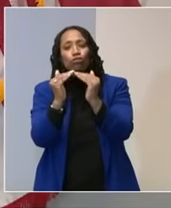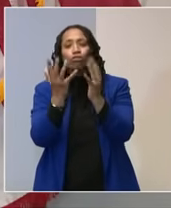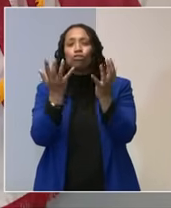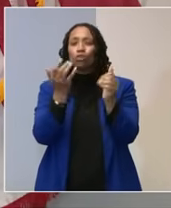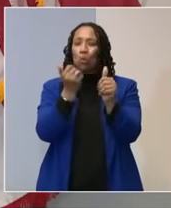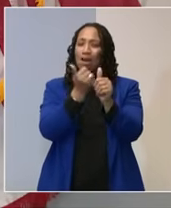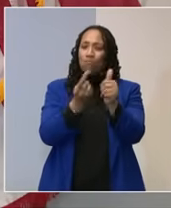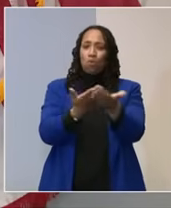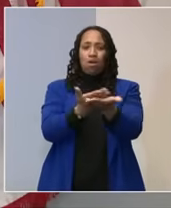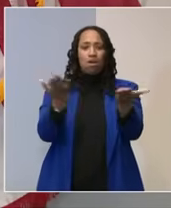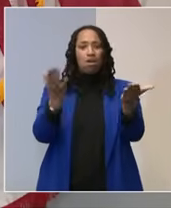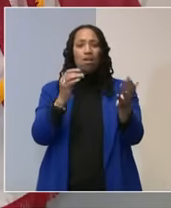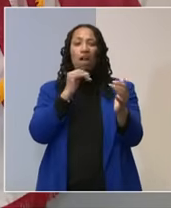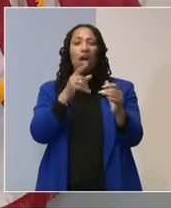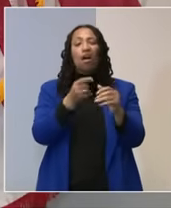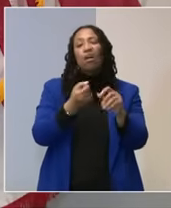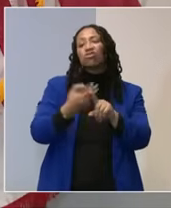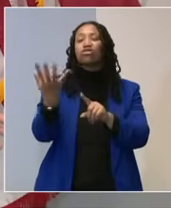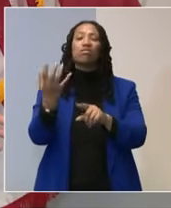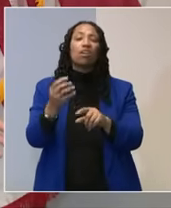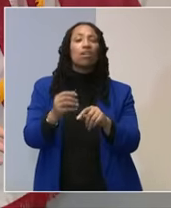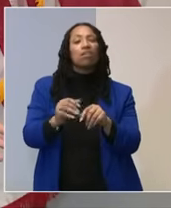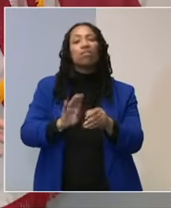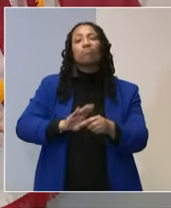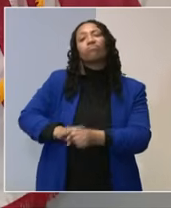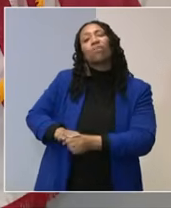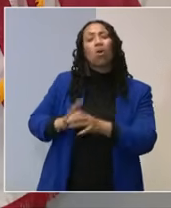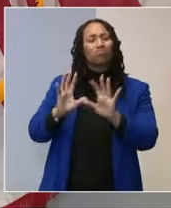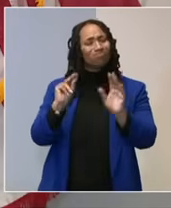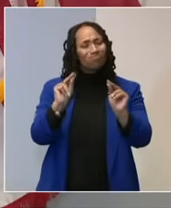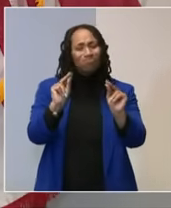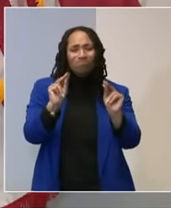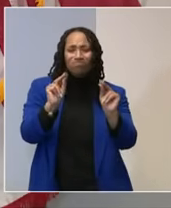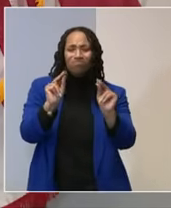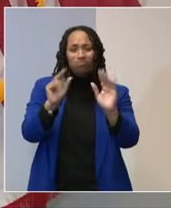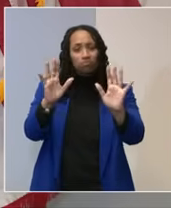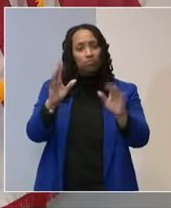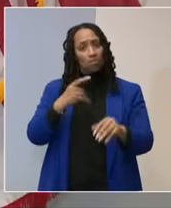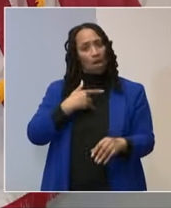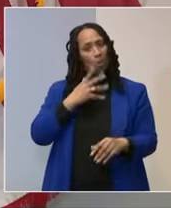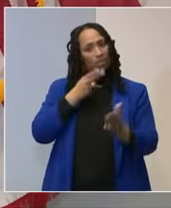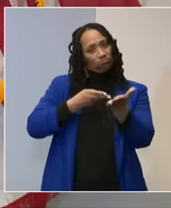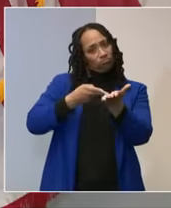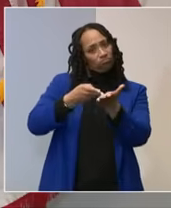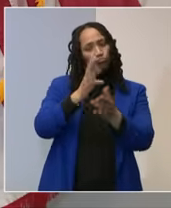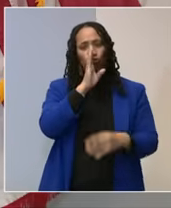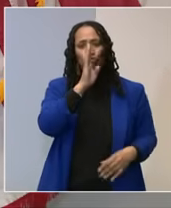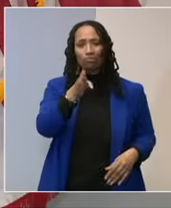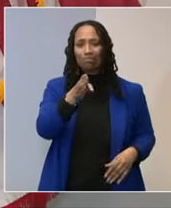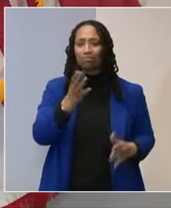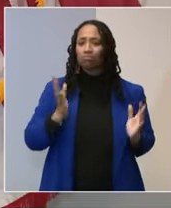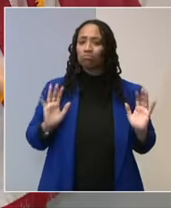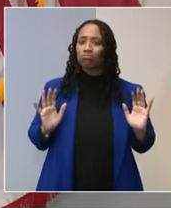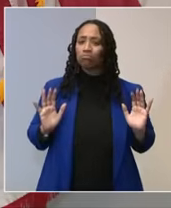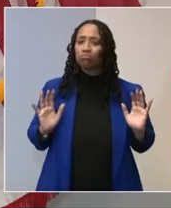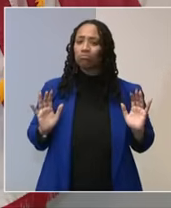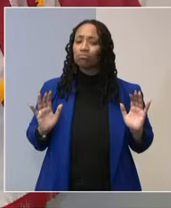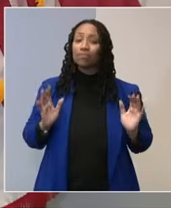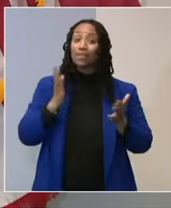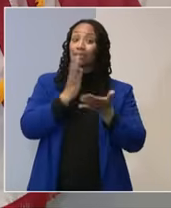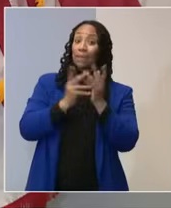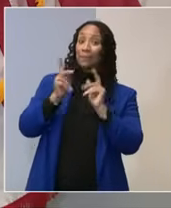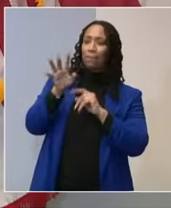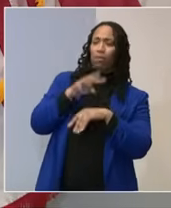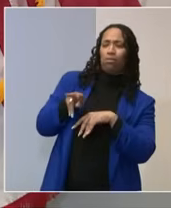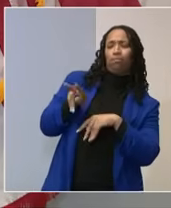be upfront and direct. But some people I wanted to look at a little bit longer. And I think